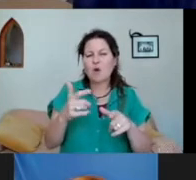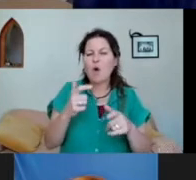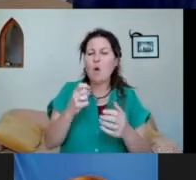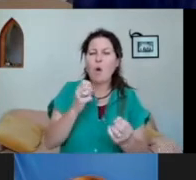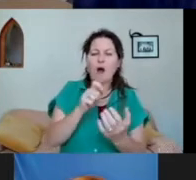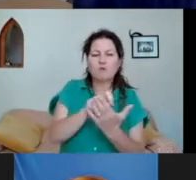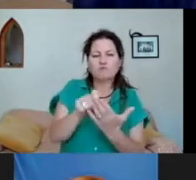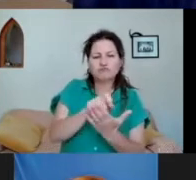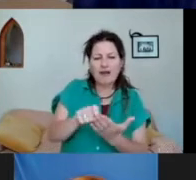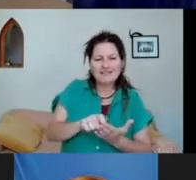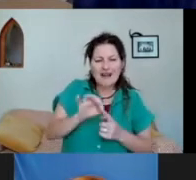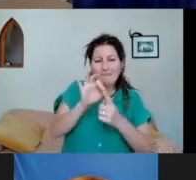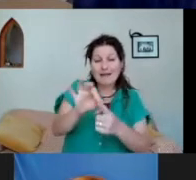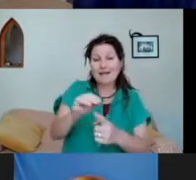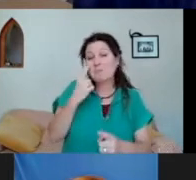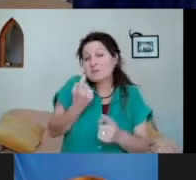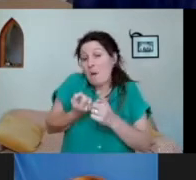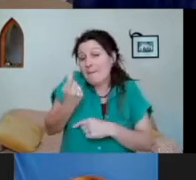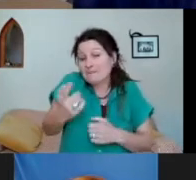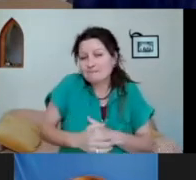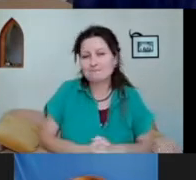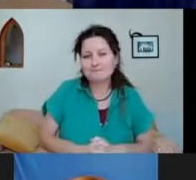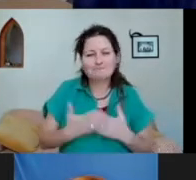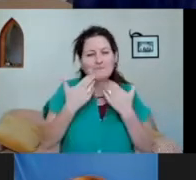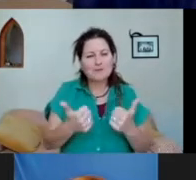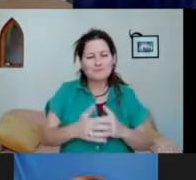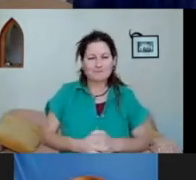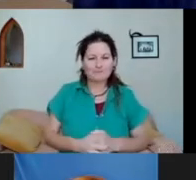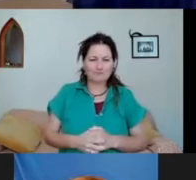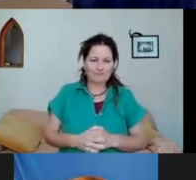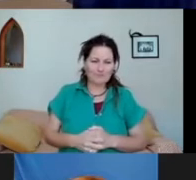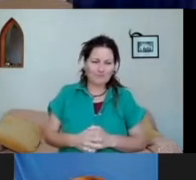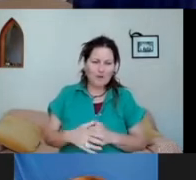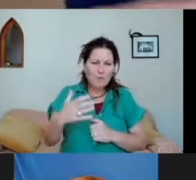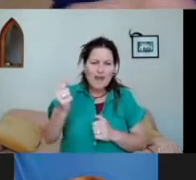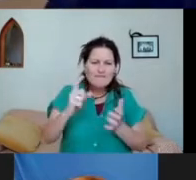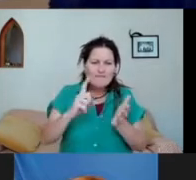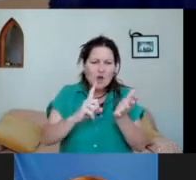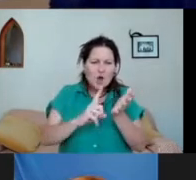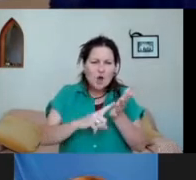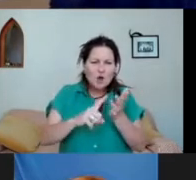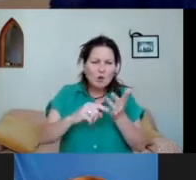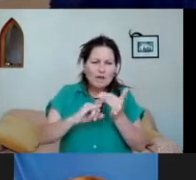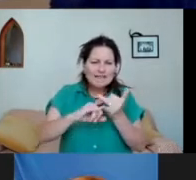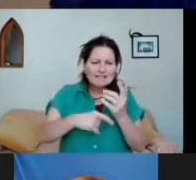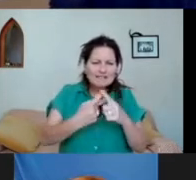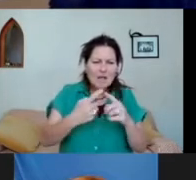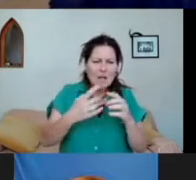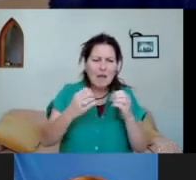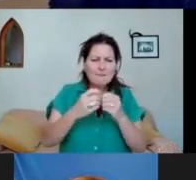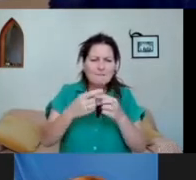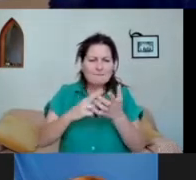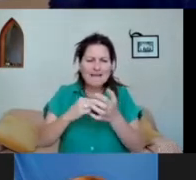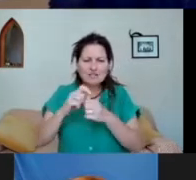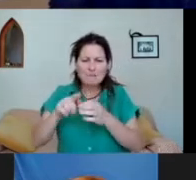happens, basically. Thanks for that. Thank you. We have Louise, Benjamin, and Bethan afterwards. Thanks.